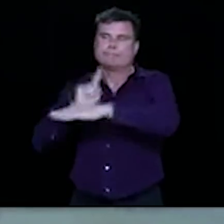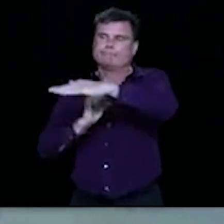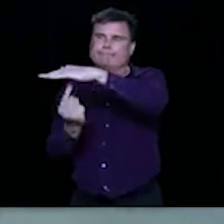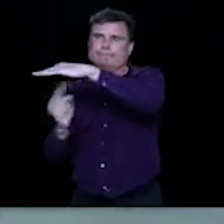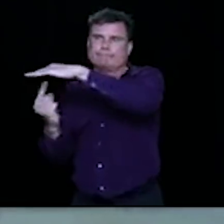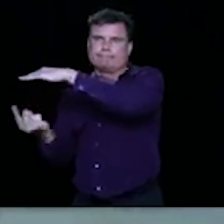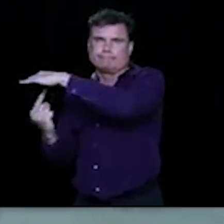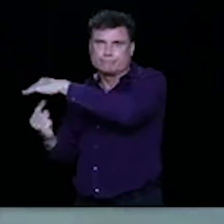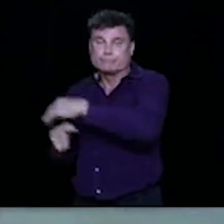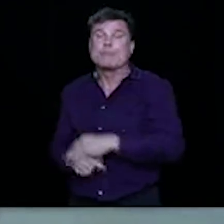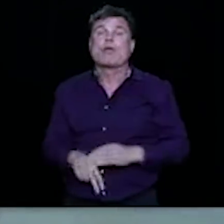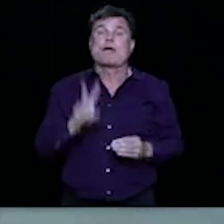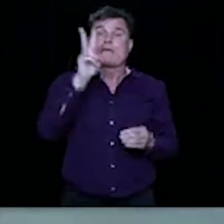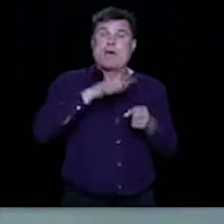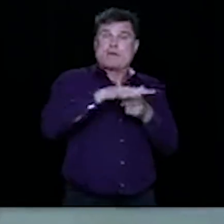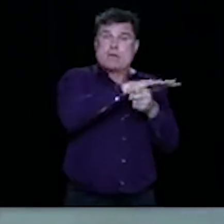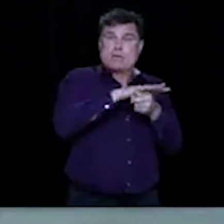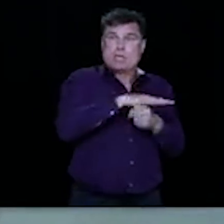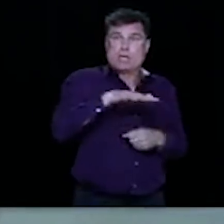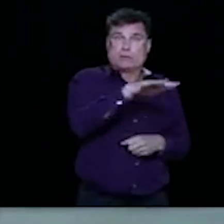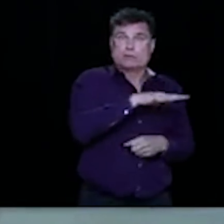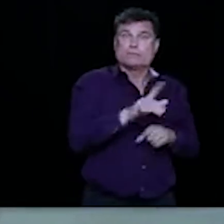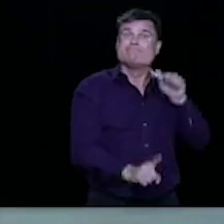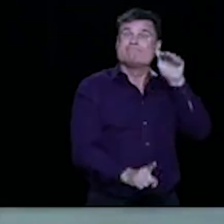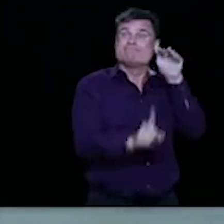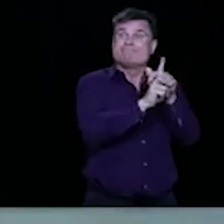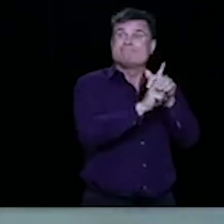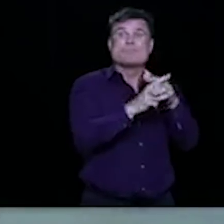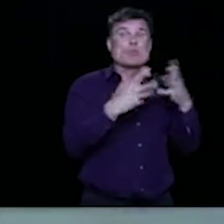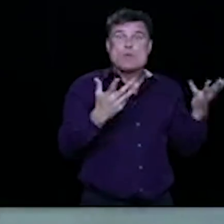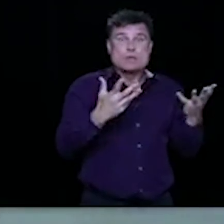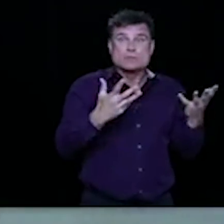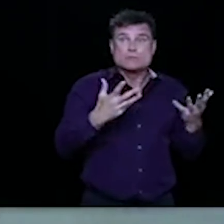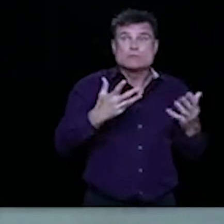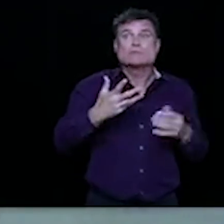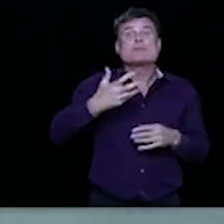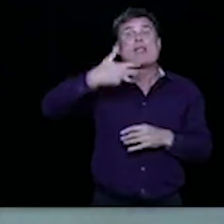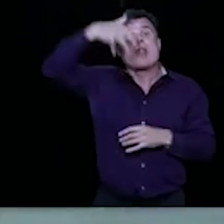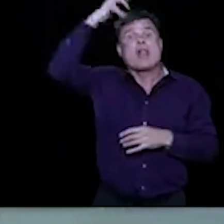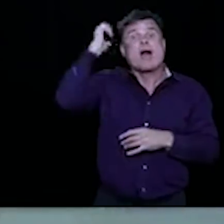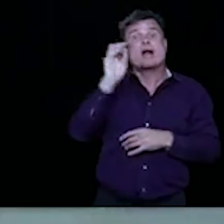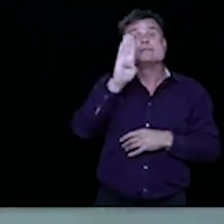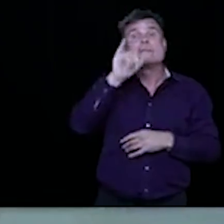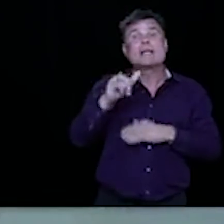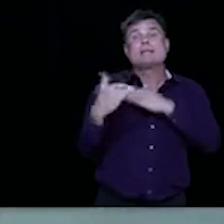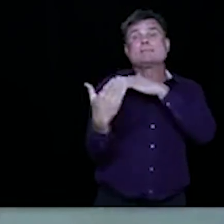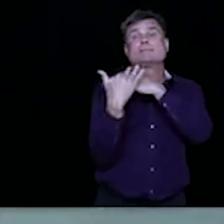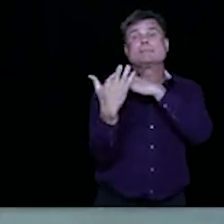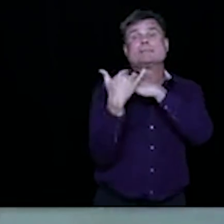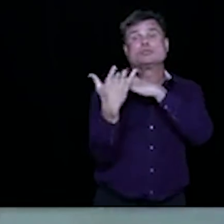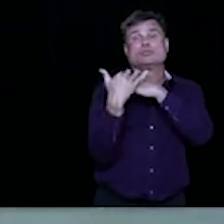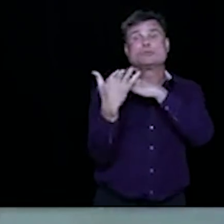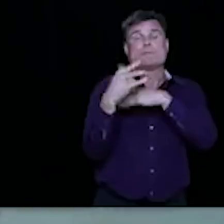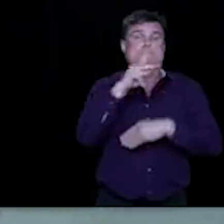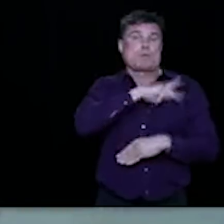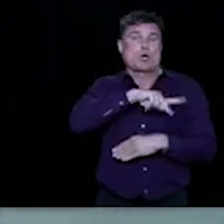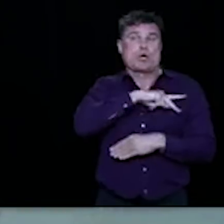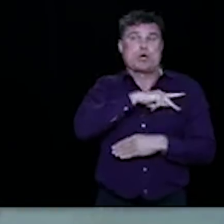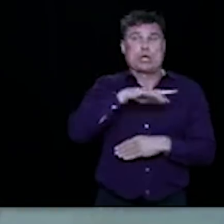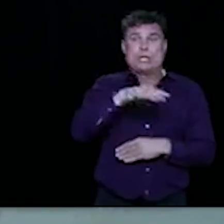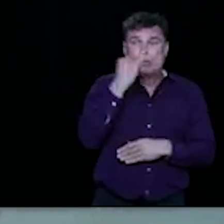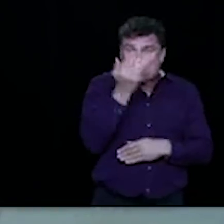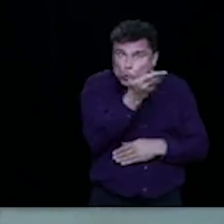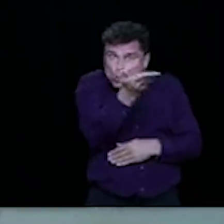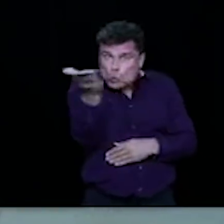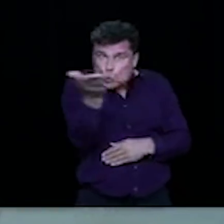event that Vancouver Coastal Health has posted at Lions Bay Beach Park in Vancouver Coastal. Anybody who was at the